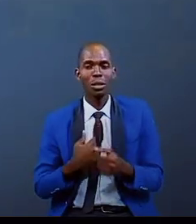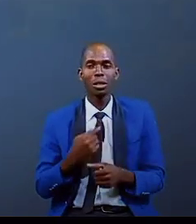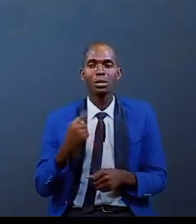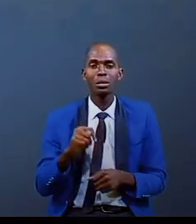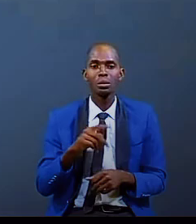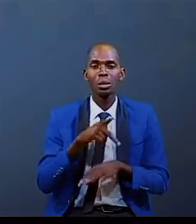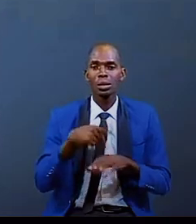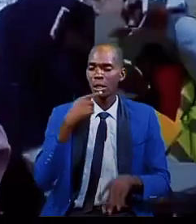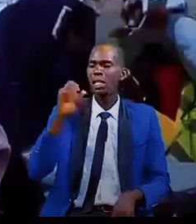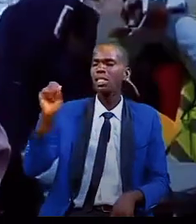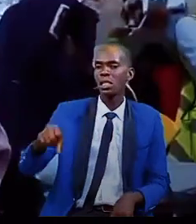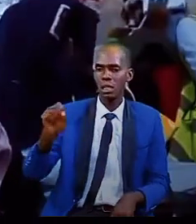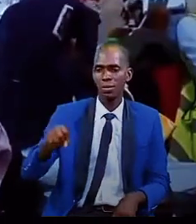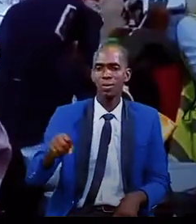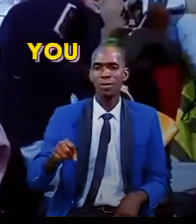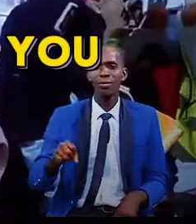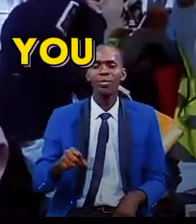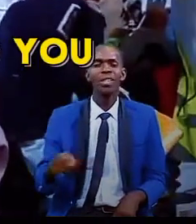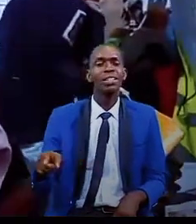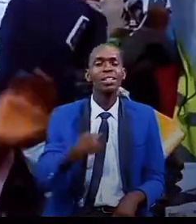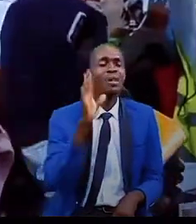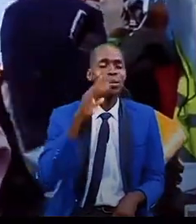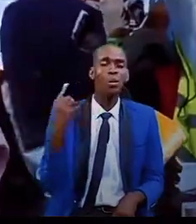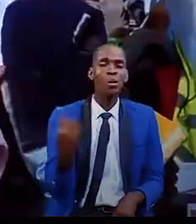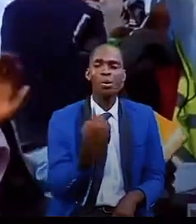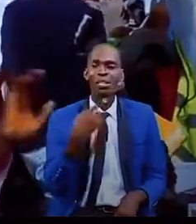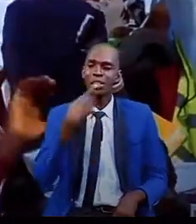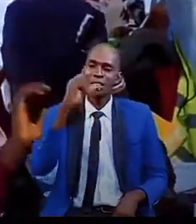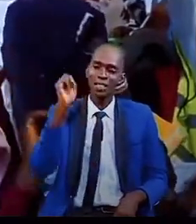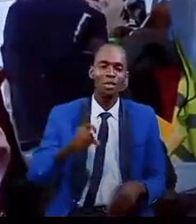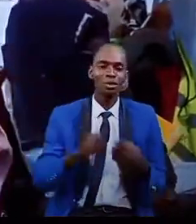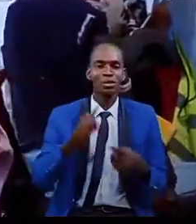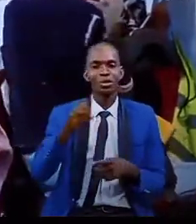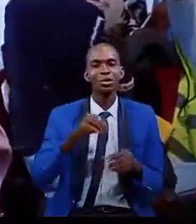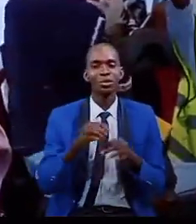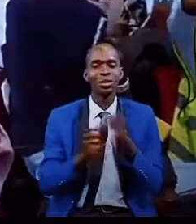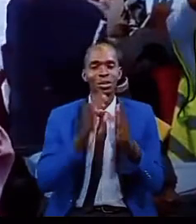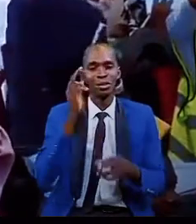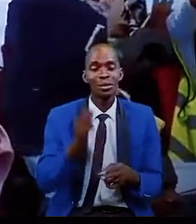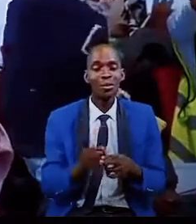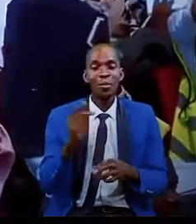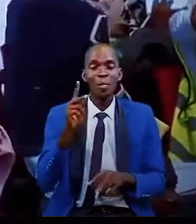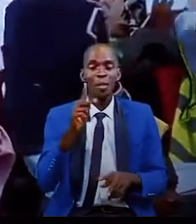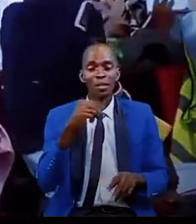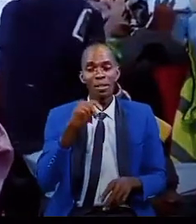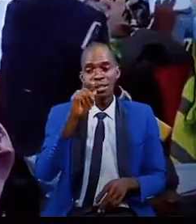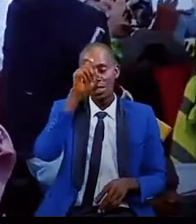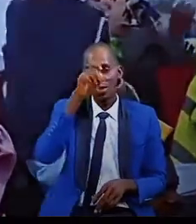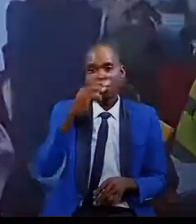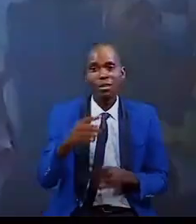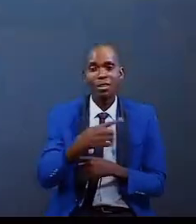They will always say yes to you. The eagle of the day, the eagle of our